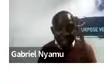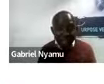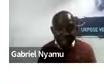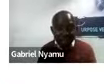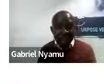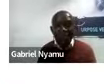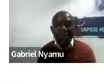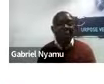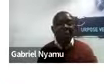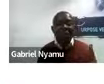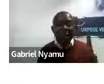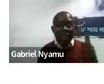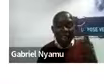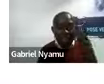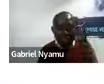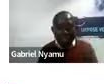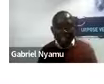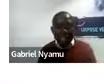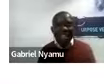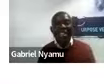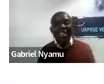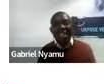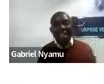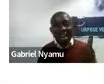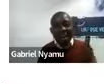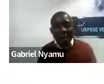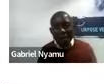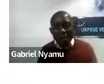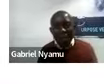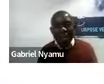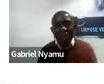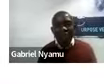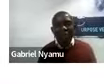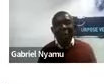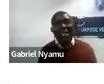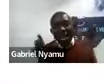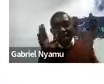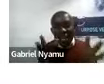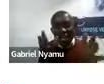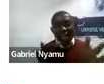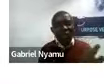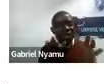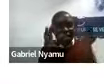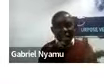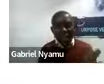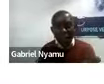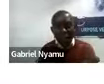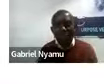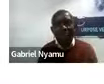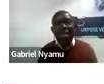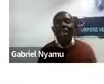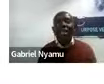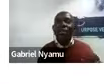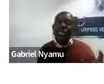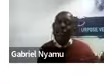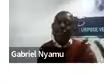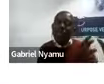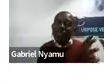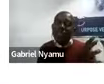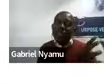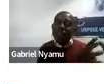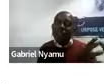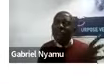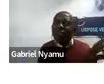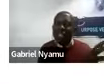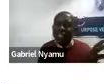an engineer who was an electrical engineer in the company he was working for. Besides being the engineer, which is technical, he was actually